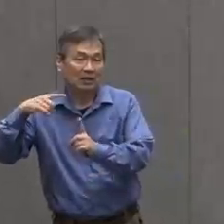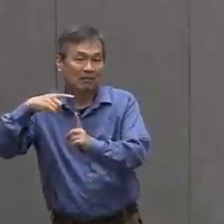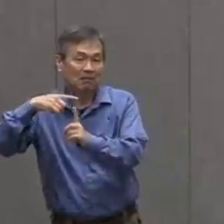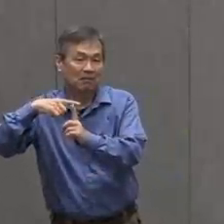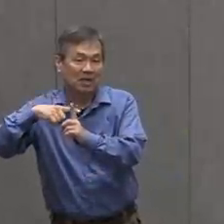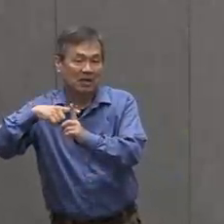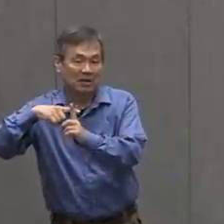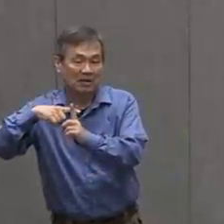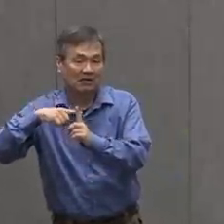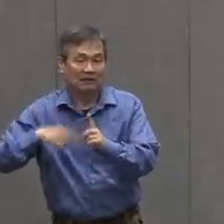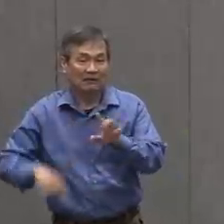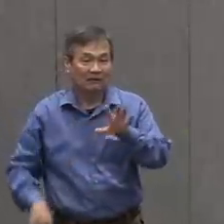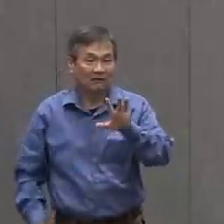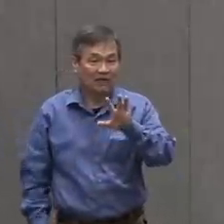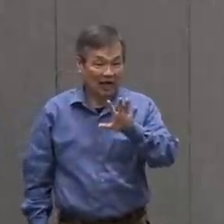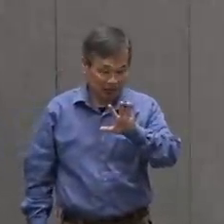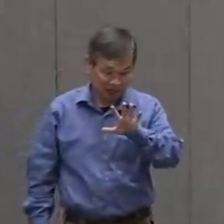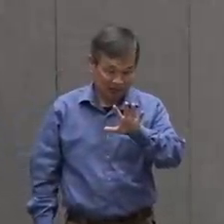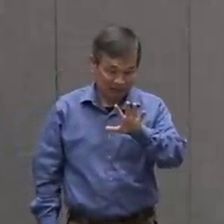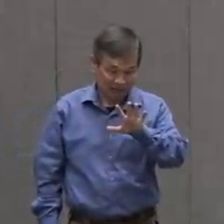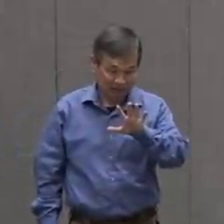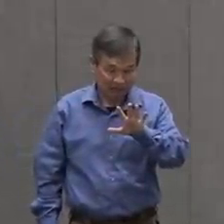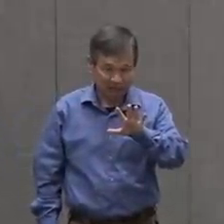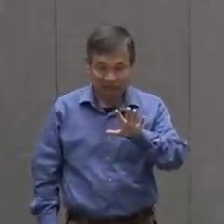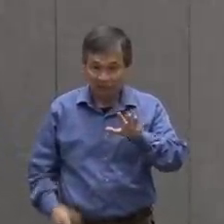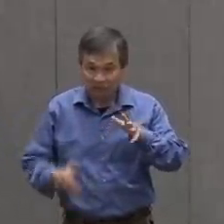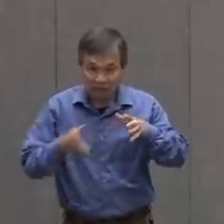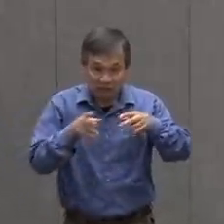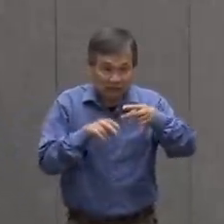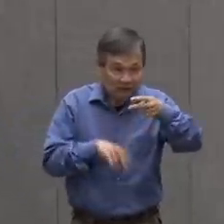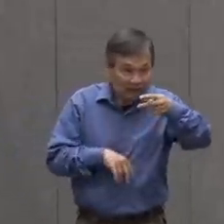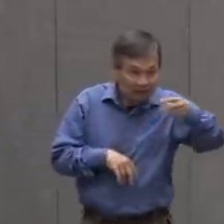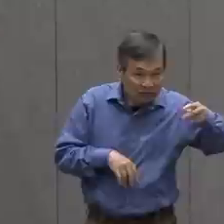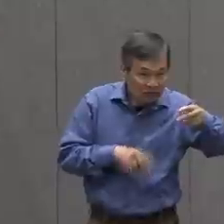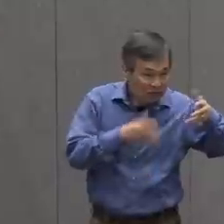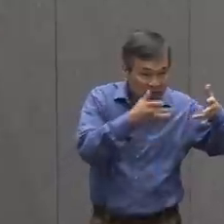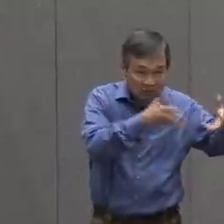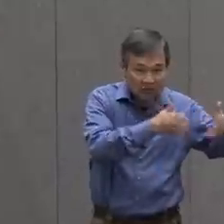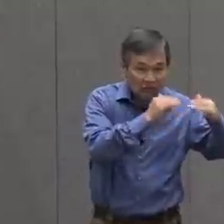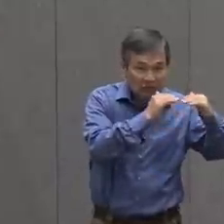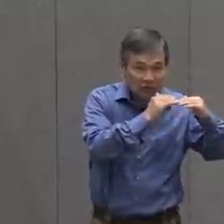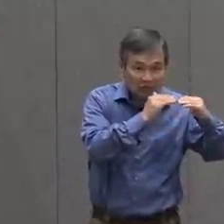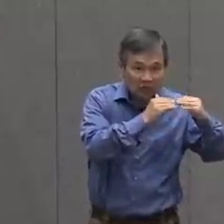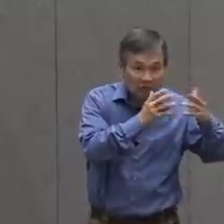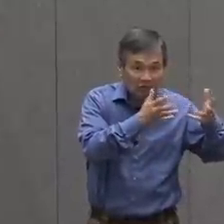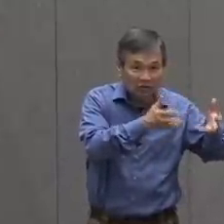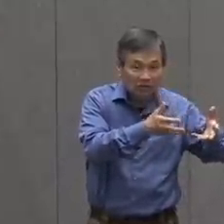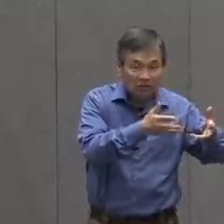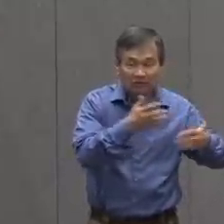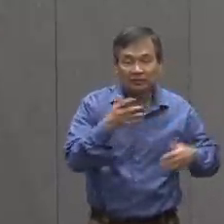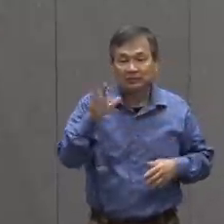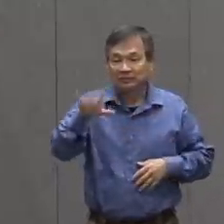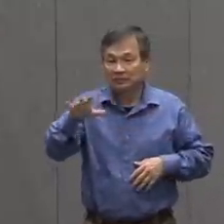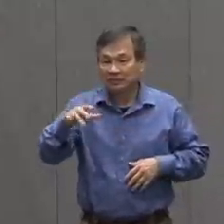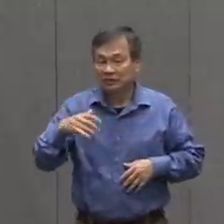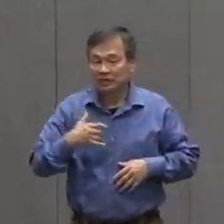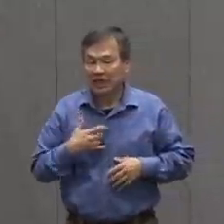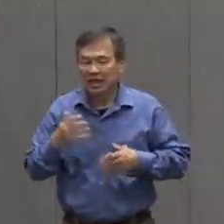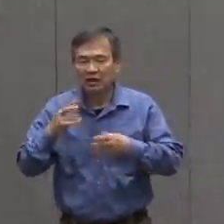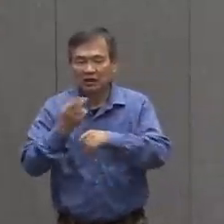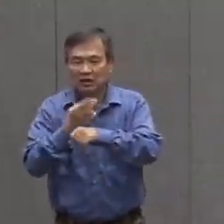5? What would we get? I'm going to switch out my numbers for my